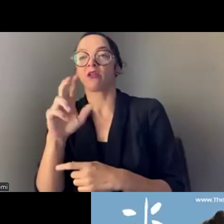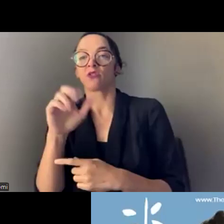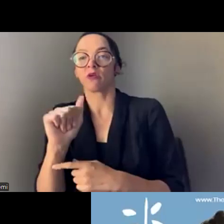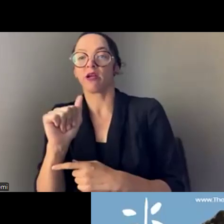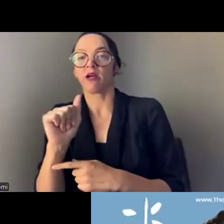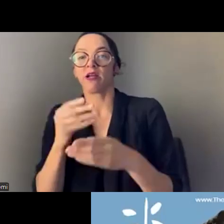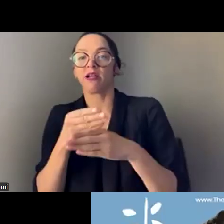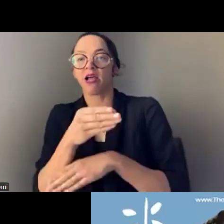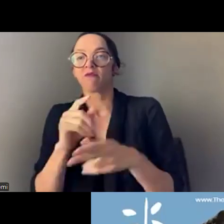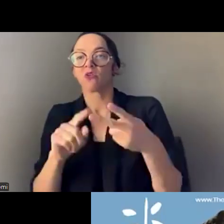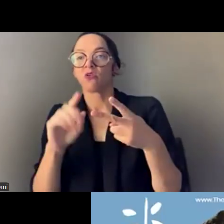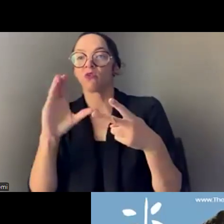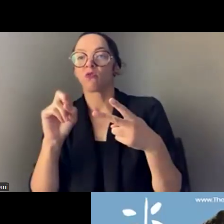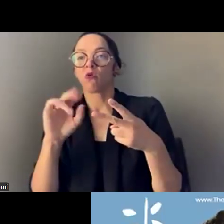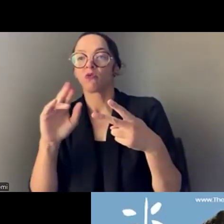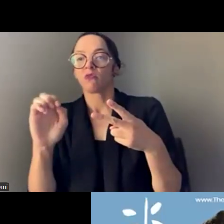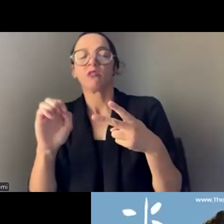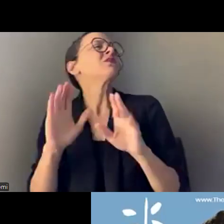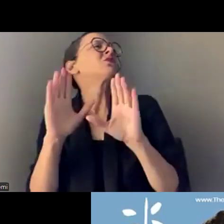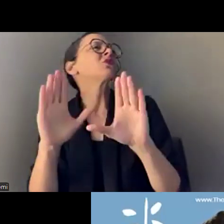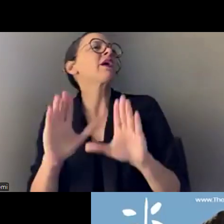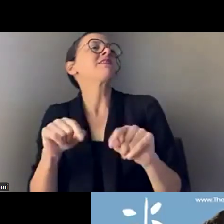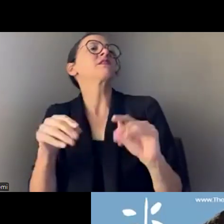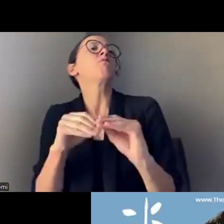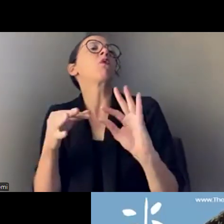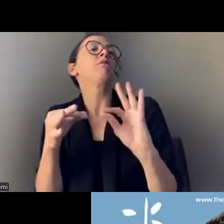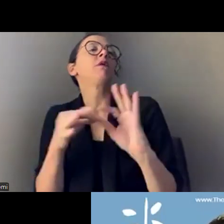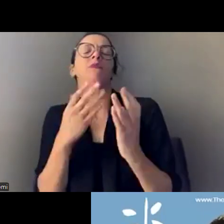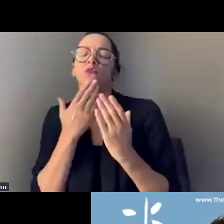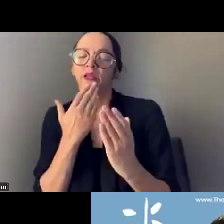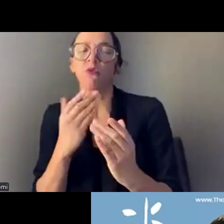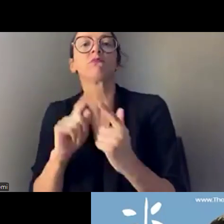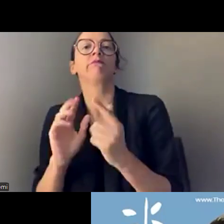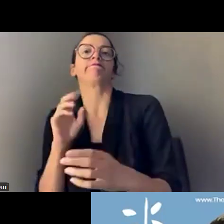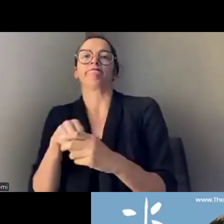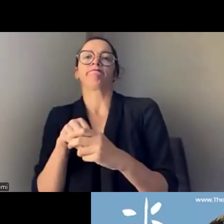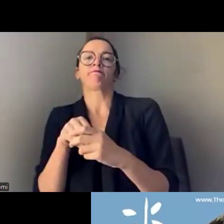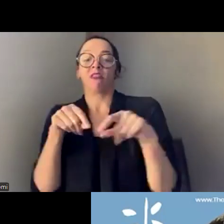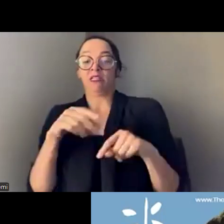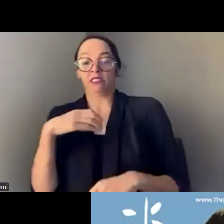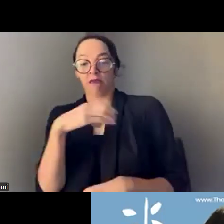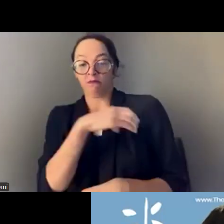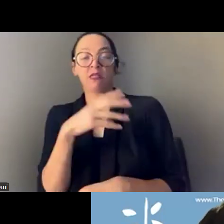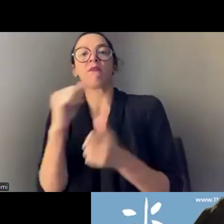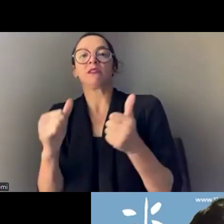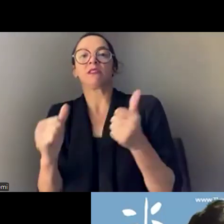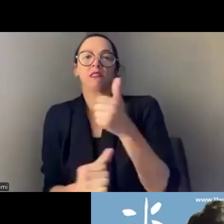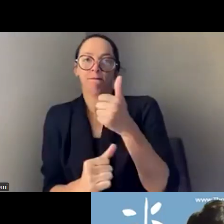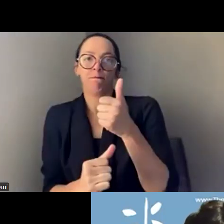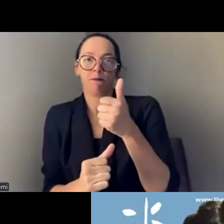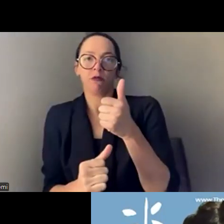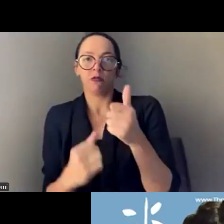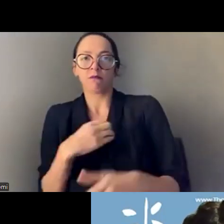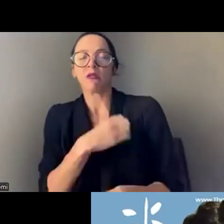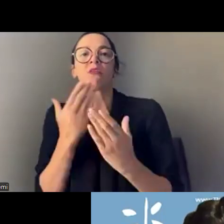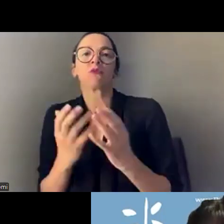comment. I'm so grateful to be on the committee and the subcommittee. Thank you so much. One of the, I think, recommendation was to